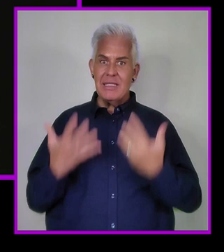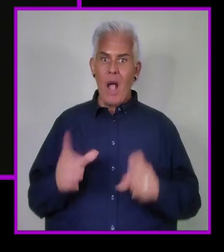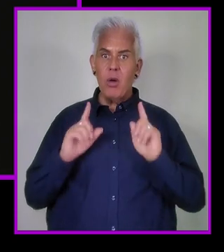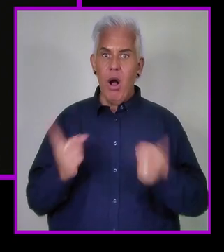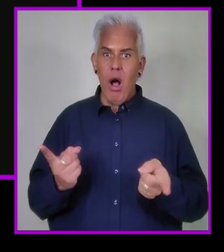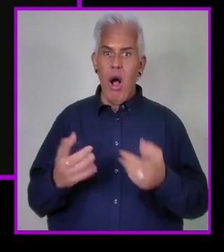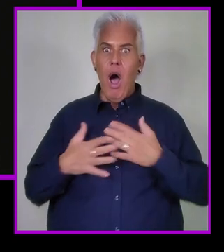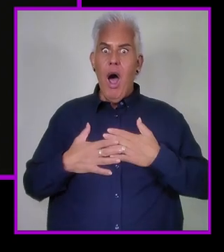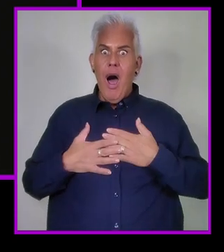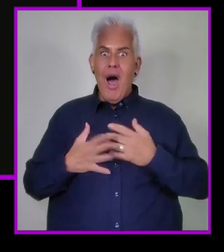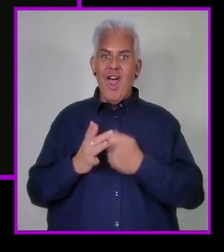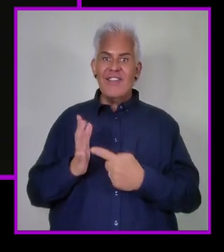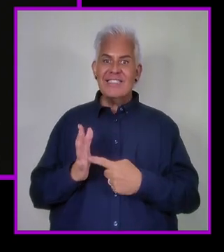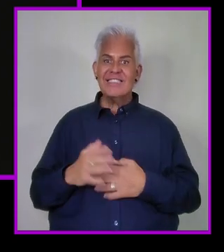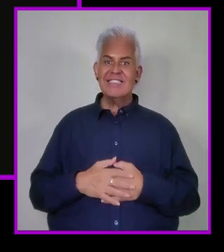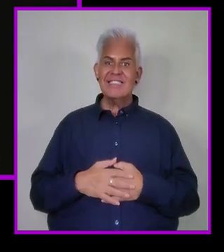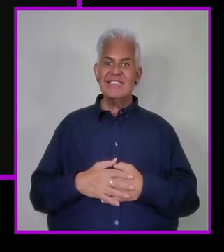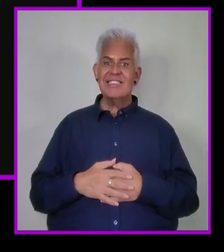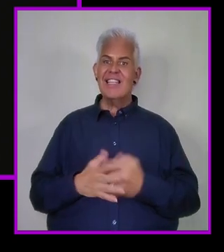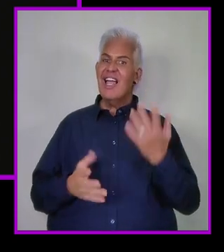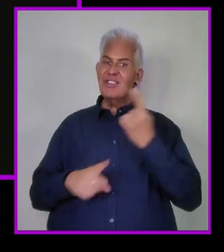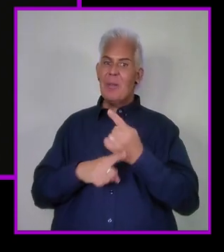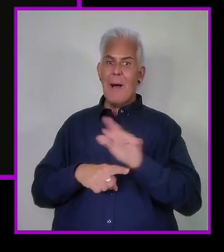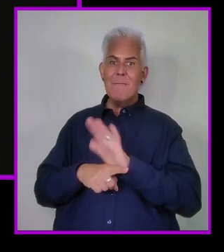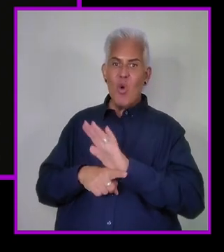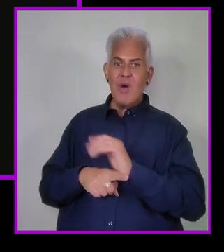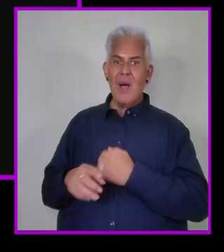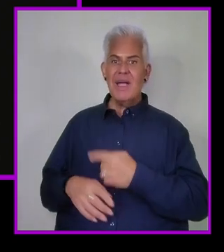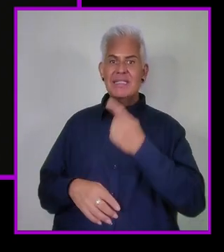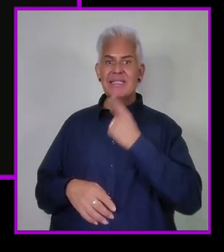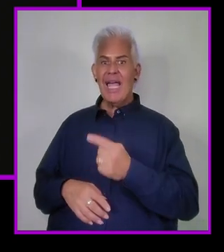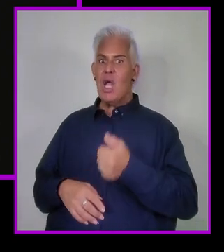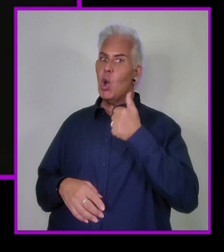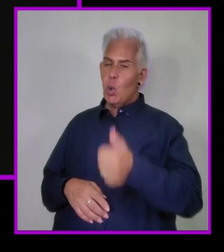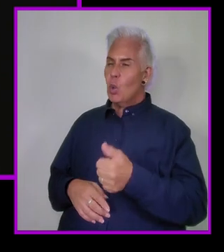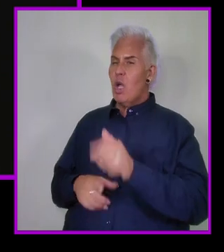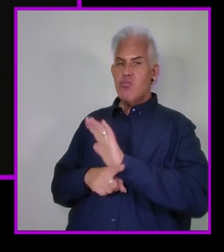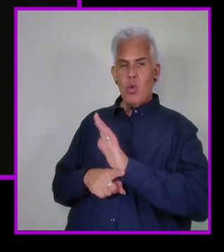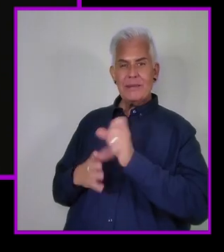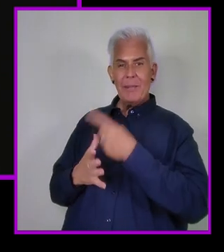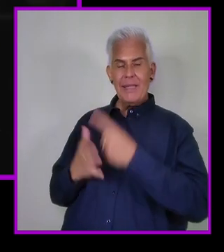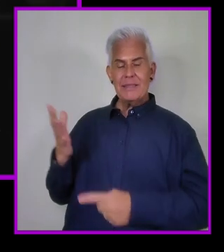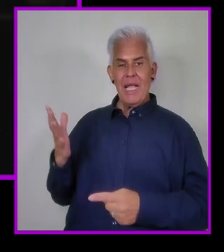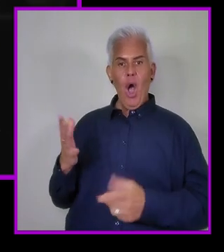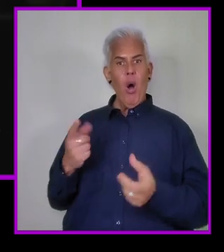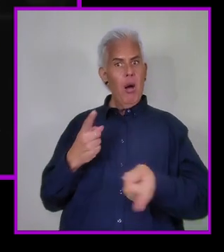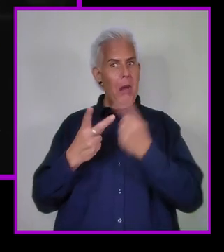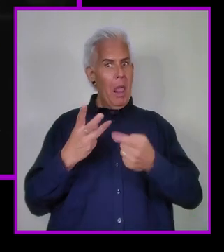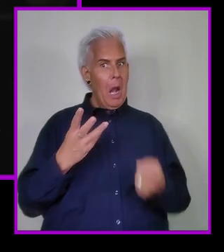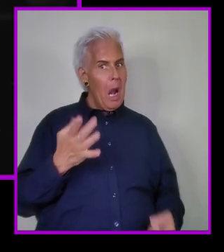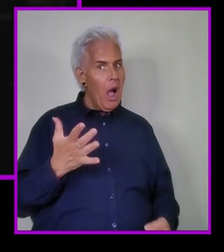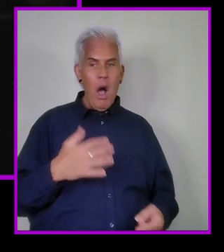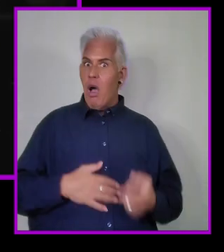that. Yeah. You know, and like you were saying about programmes, when you get to the point where you go, oh, name a good disability programme, and people are going, oh, this, and you go, oh,